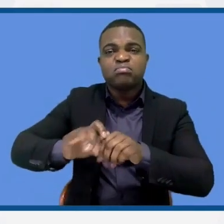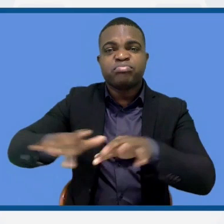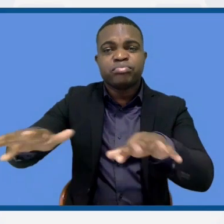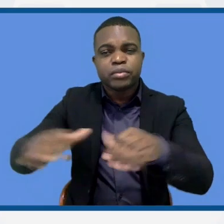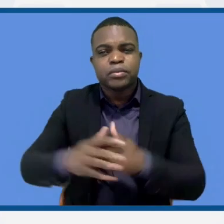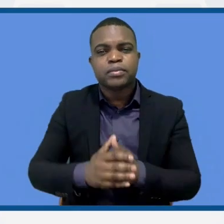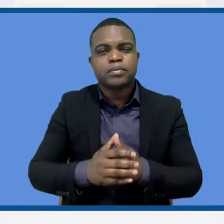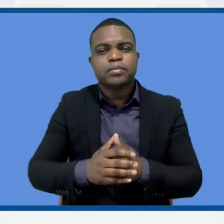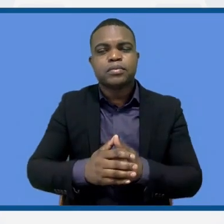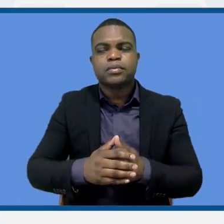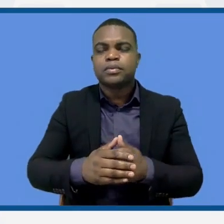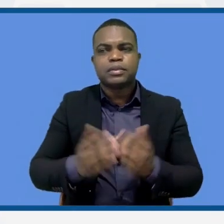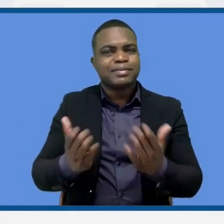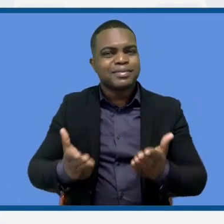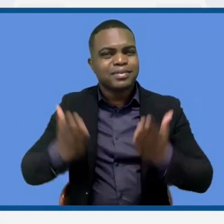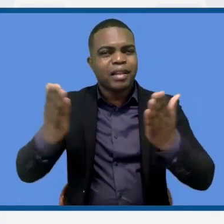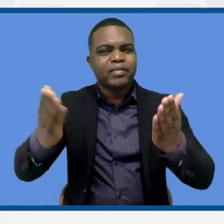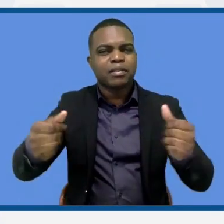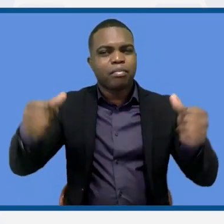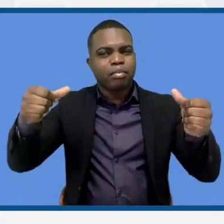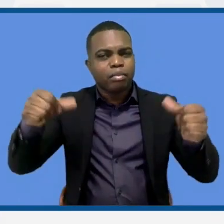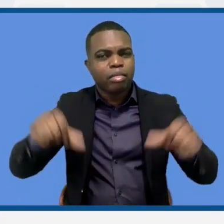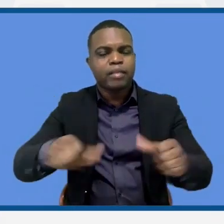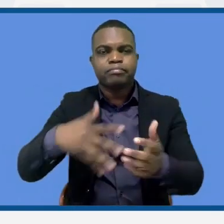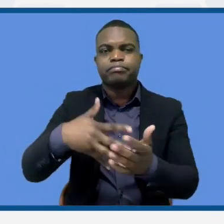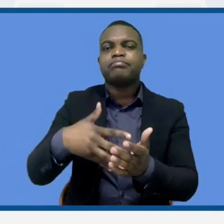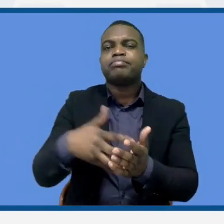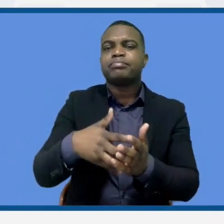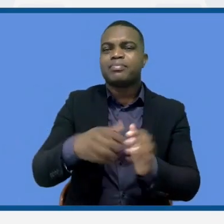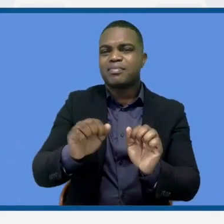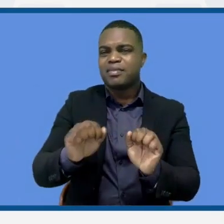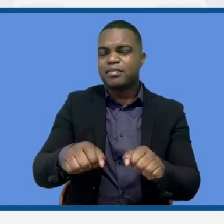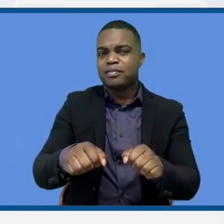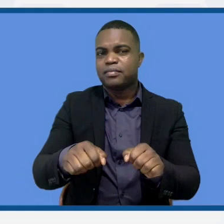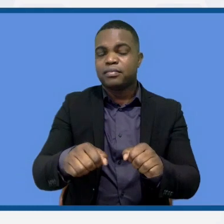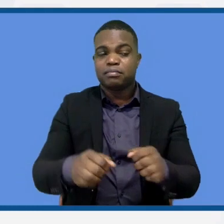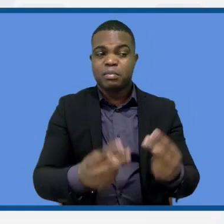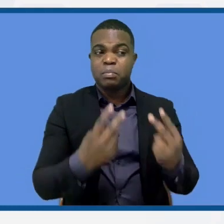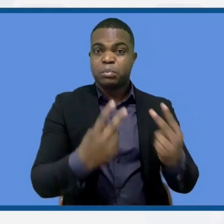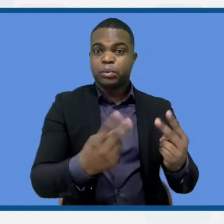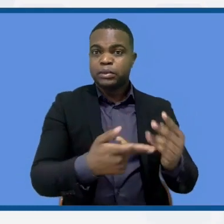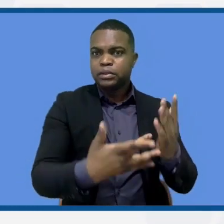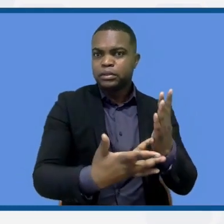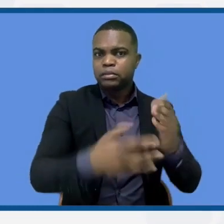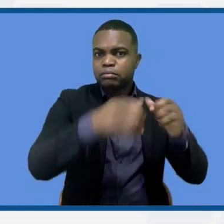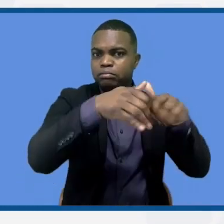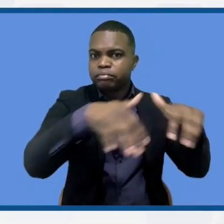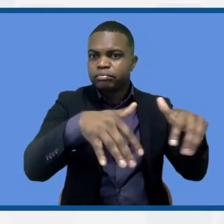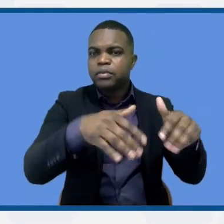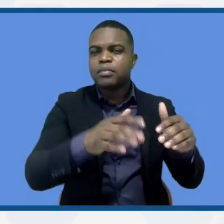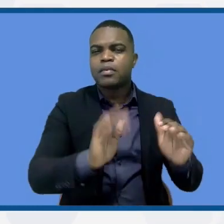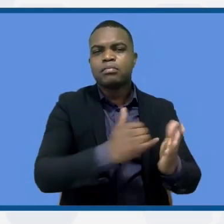in a wide range of sections, from health and social care to education, transport,